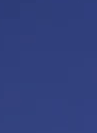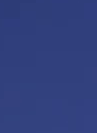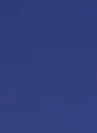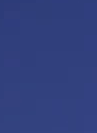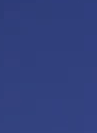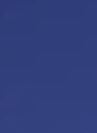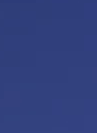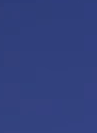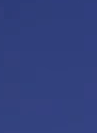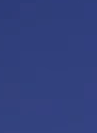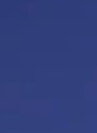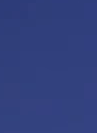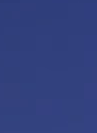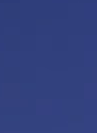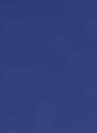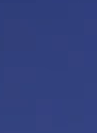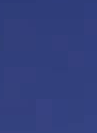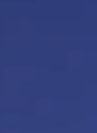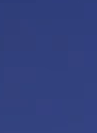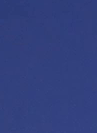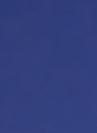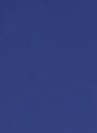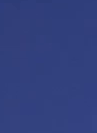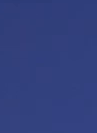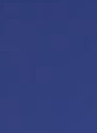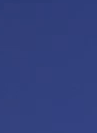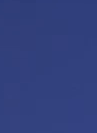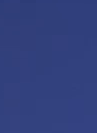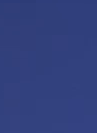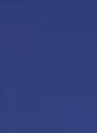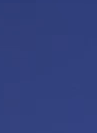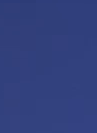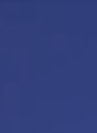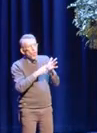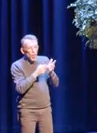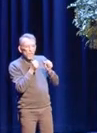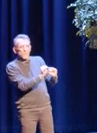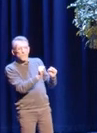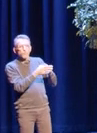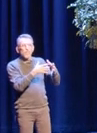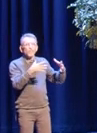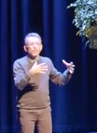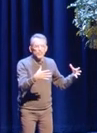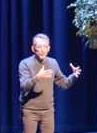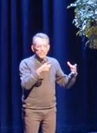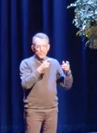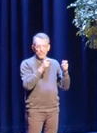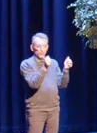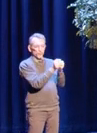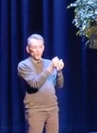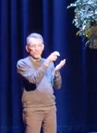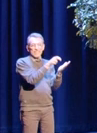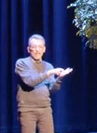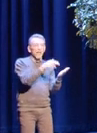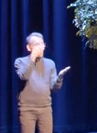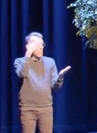just Google fossil treaty or fossil fuel non-proliferation treaty, and you'll find more details about it. And I really don't know where this story is going to end